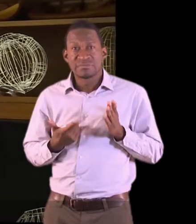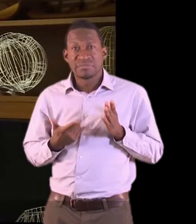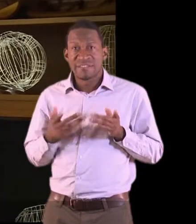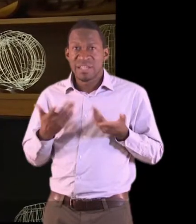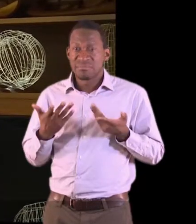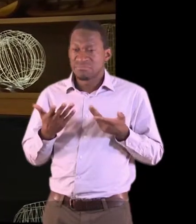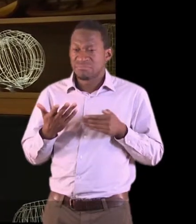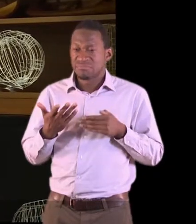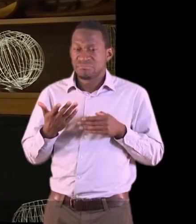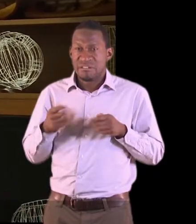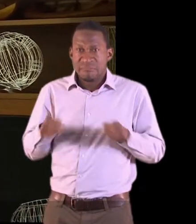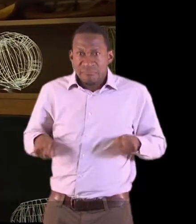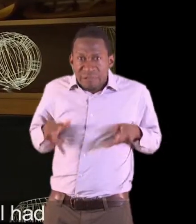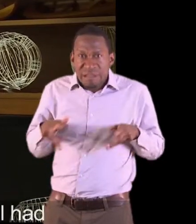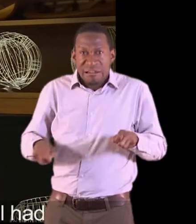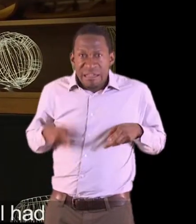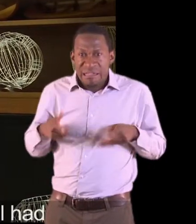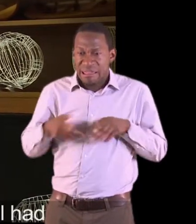us disabled,